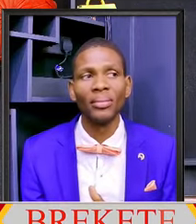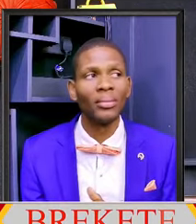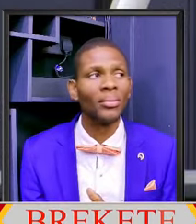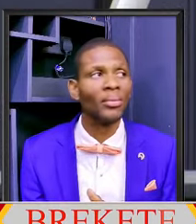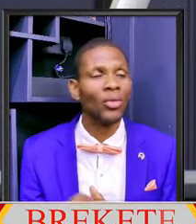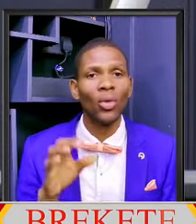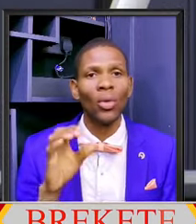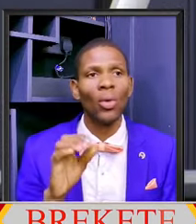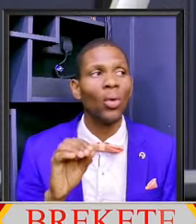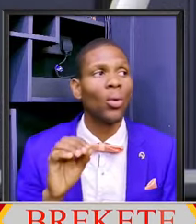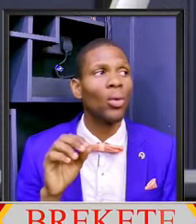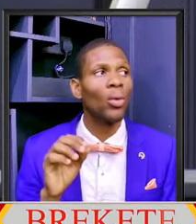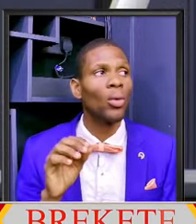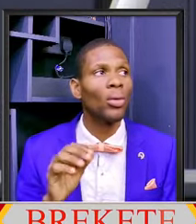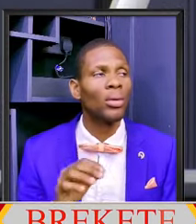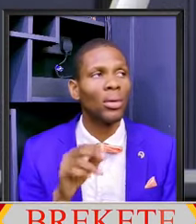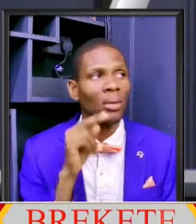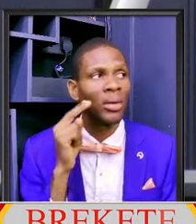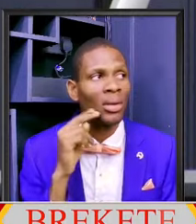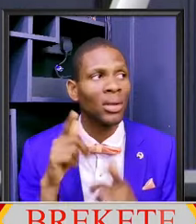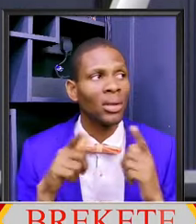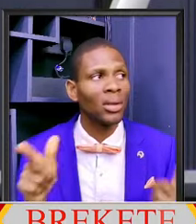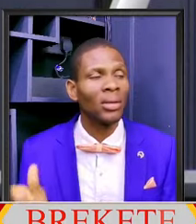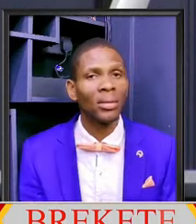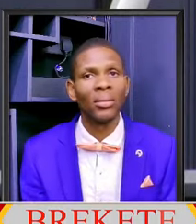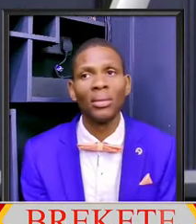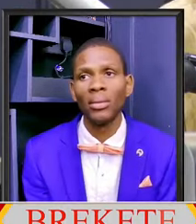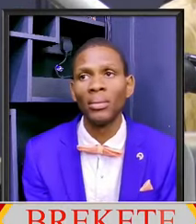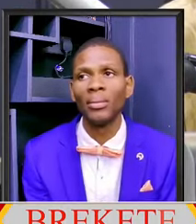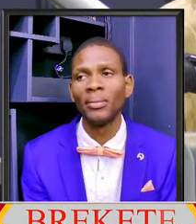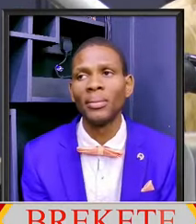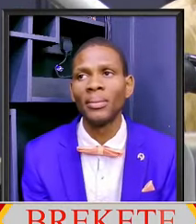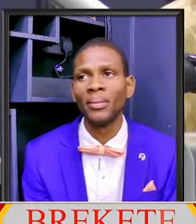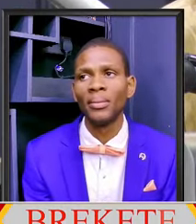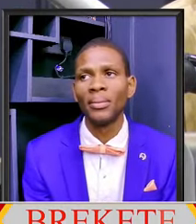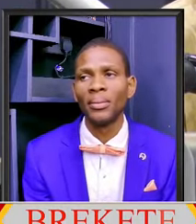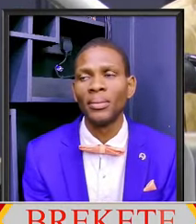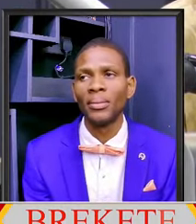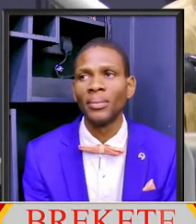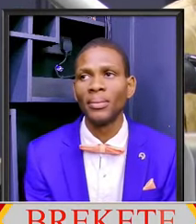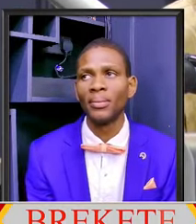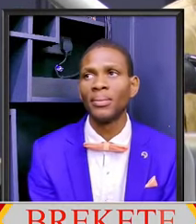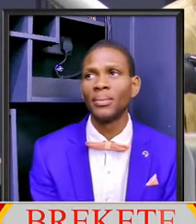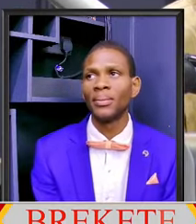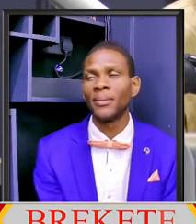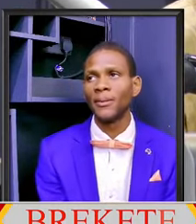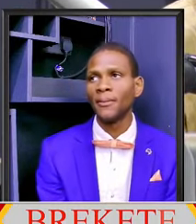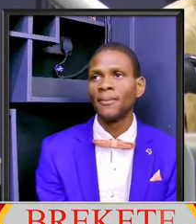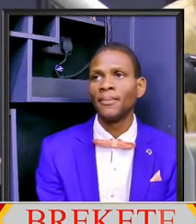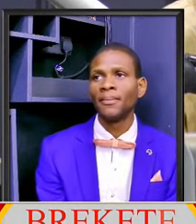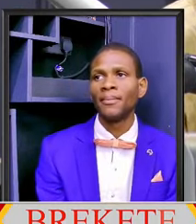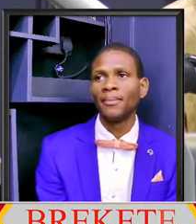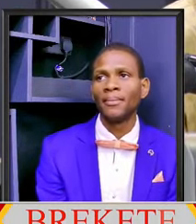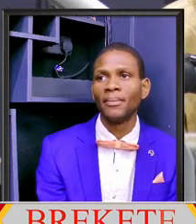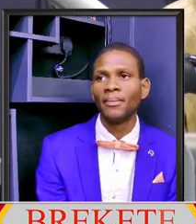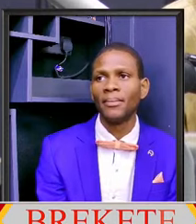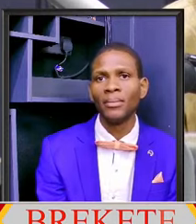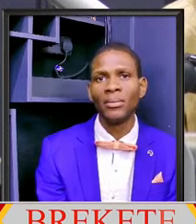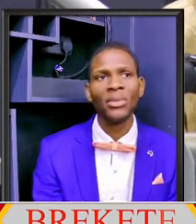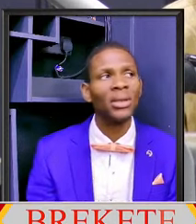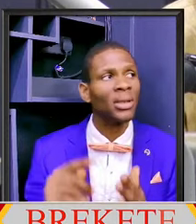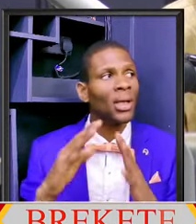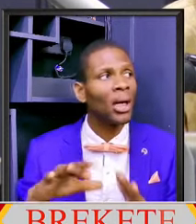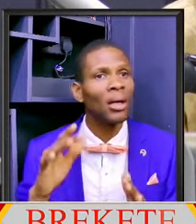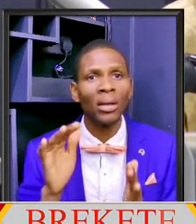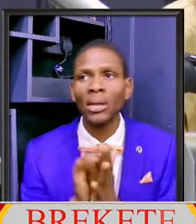Ko jari, ko ma menene, wannan ya ishe ku. Gidan da kuke zama naku ne ko na haya ne? The house owner, they